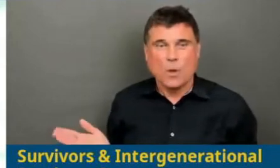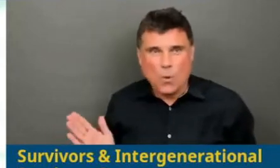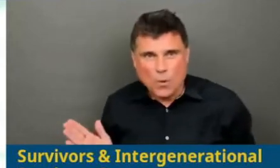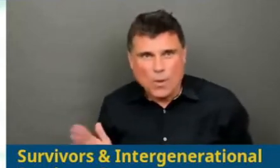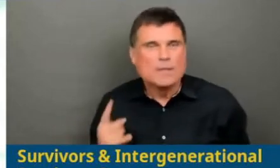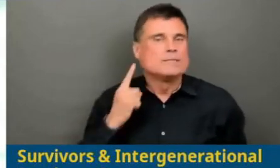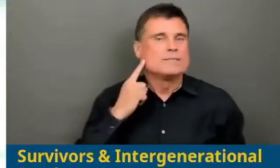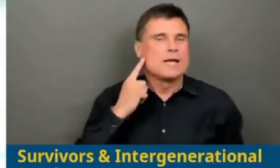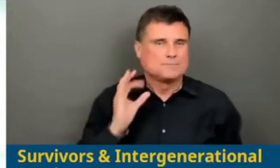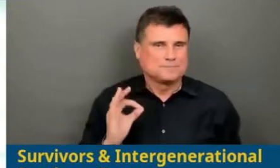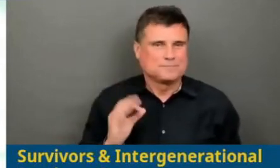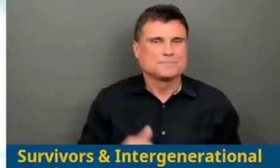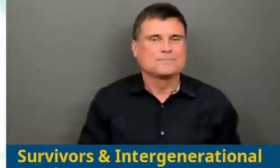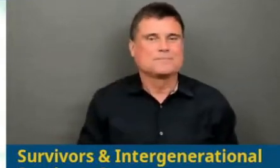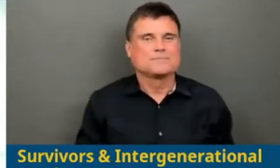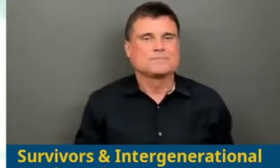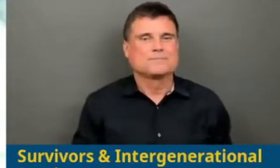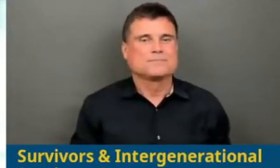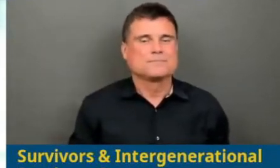Wait, Kwakwaitip.